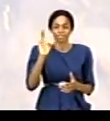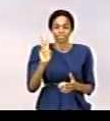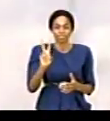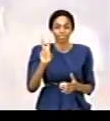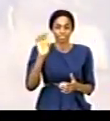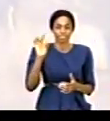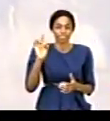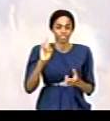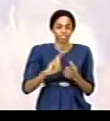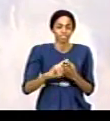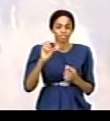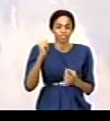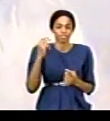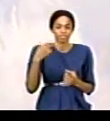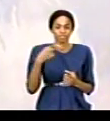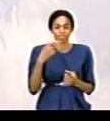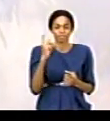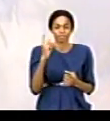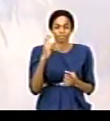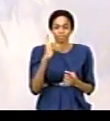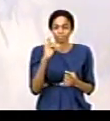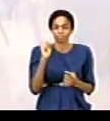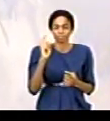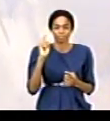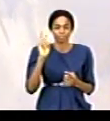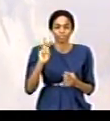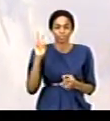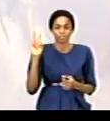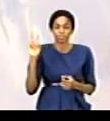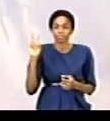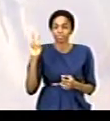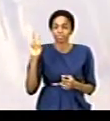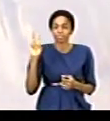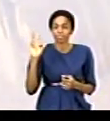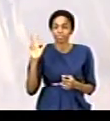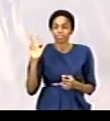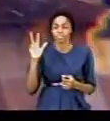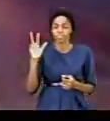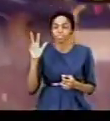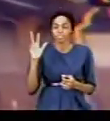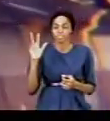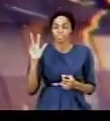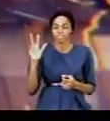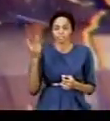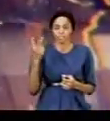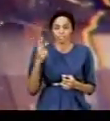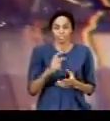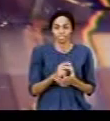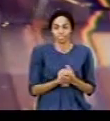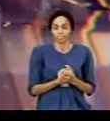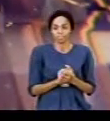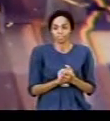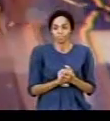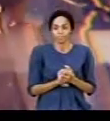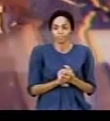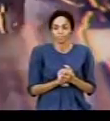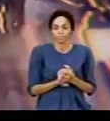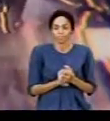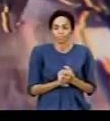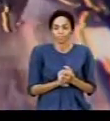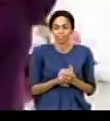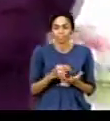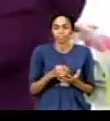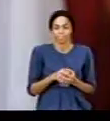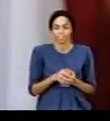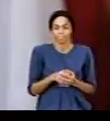2022, 1600 hours GMT daily and 0700 hours GMT Sunday worship service packaged on a global scale for all.